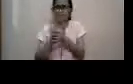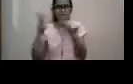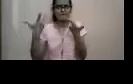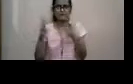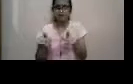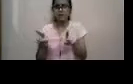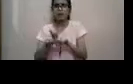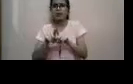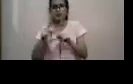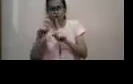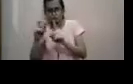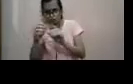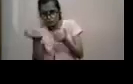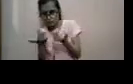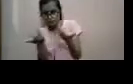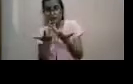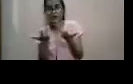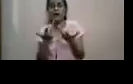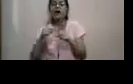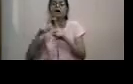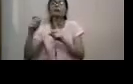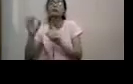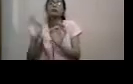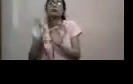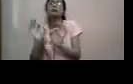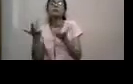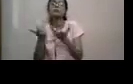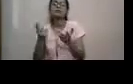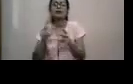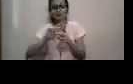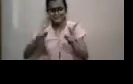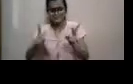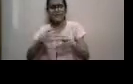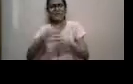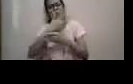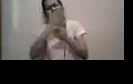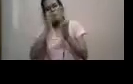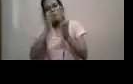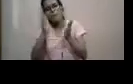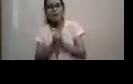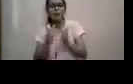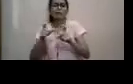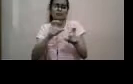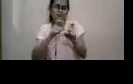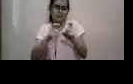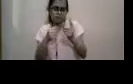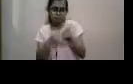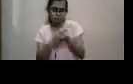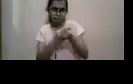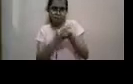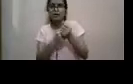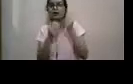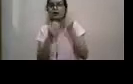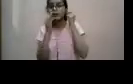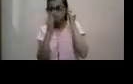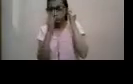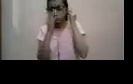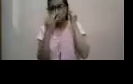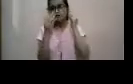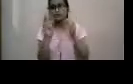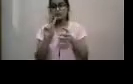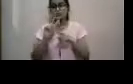or do not welcome. Even people such as my daughter who cannot speak can to some